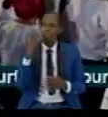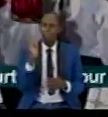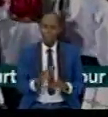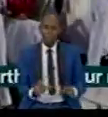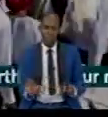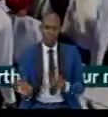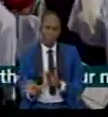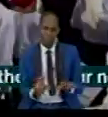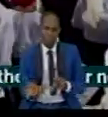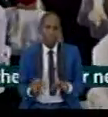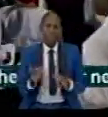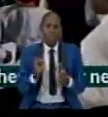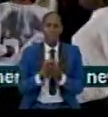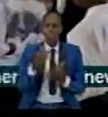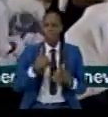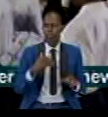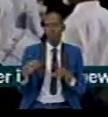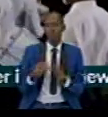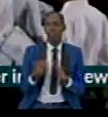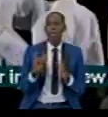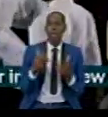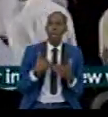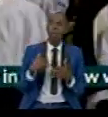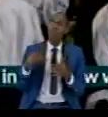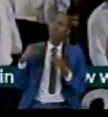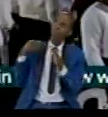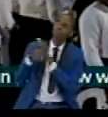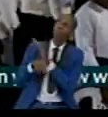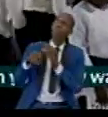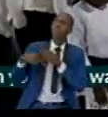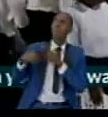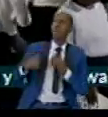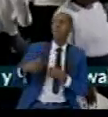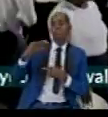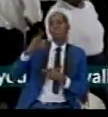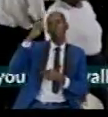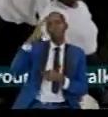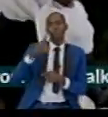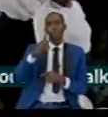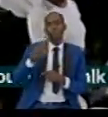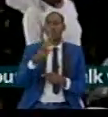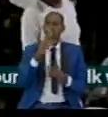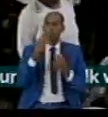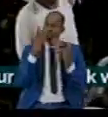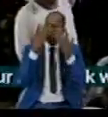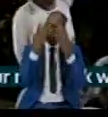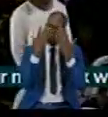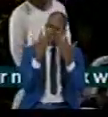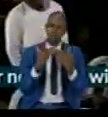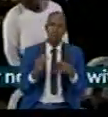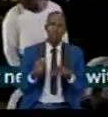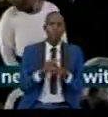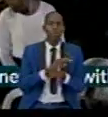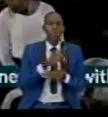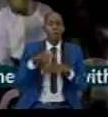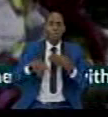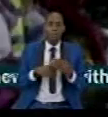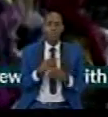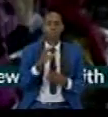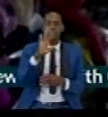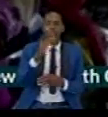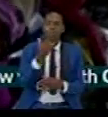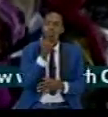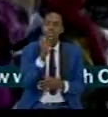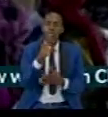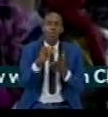the might of God you regret your sorrowful that's you by your sin by